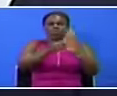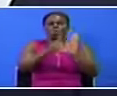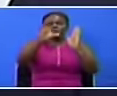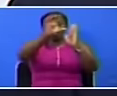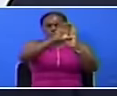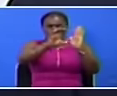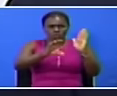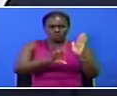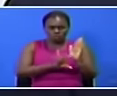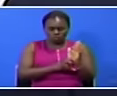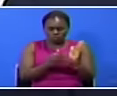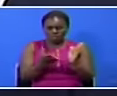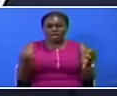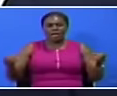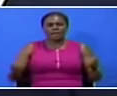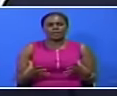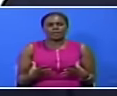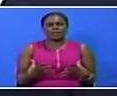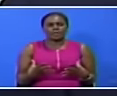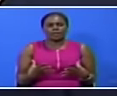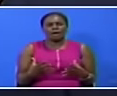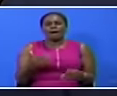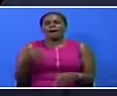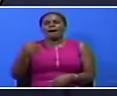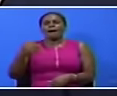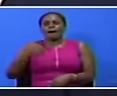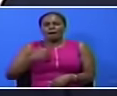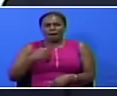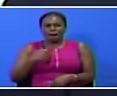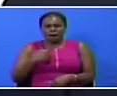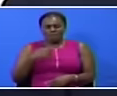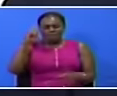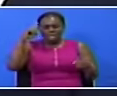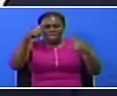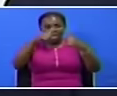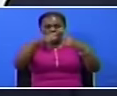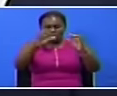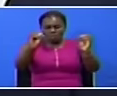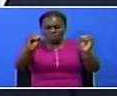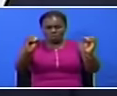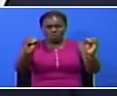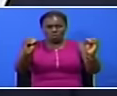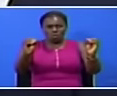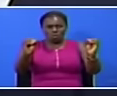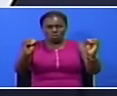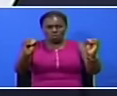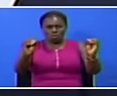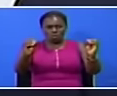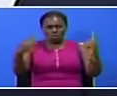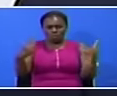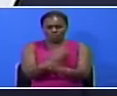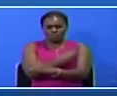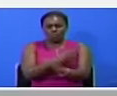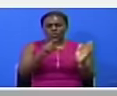and the law of the land. And we have no intention of acting contrary to the